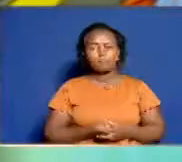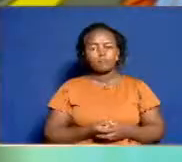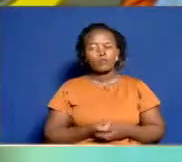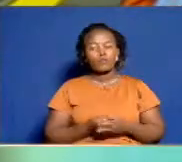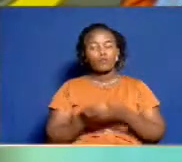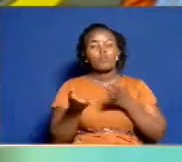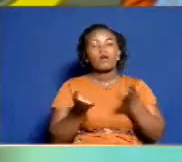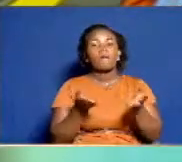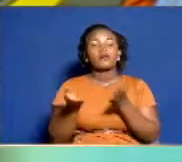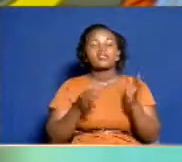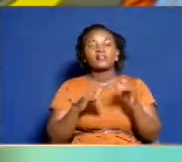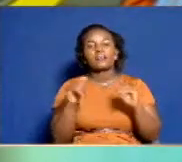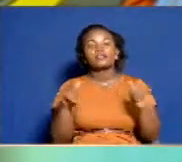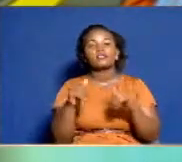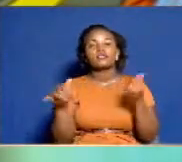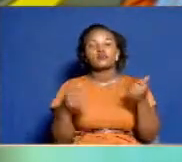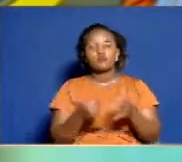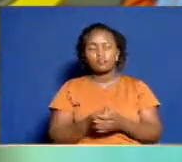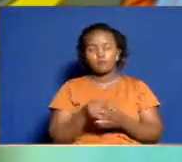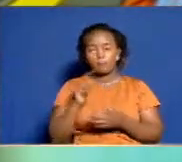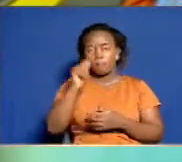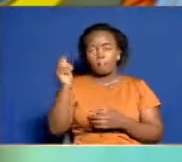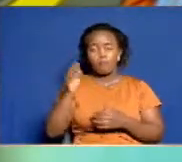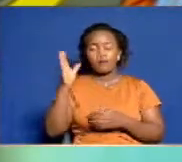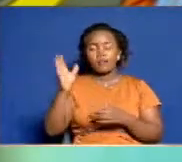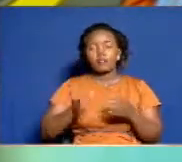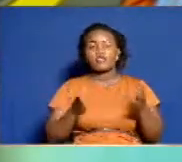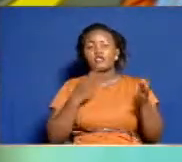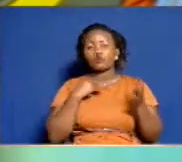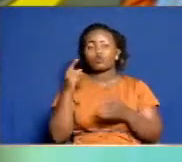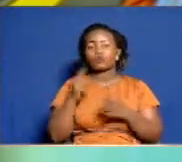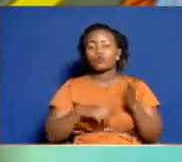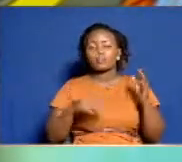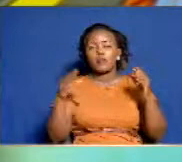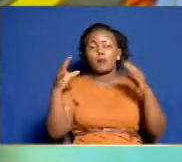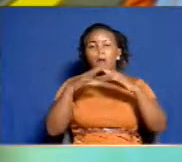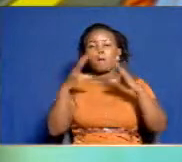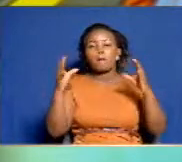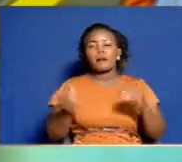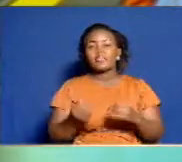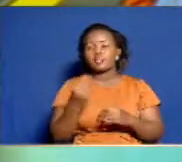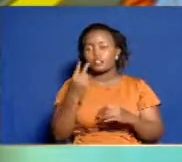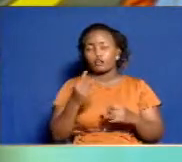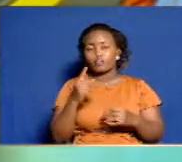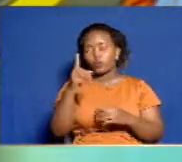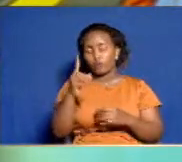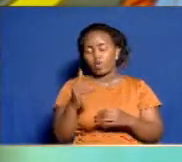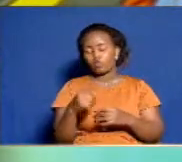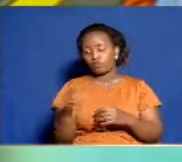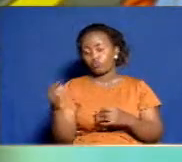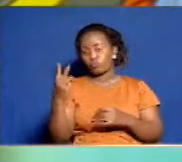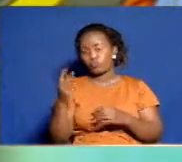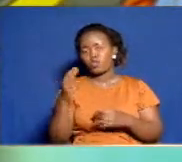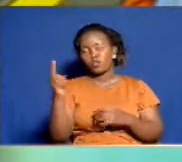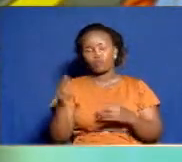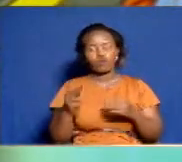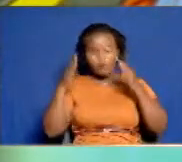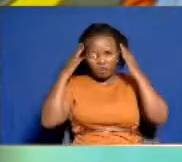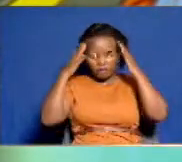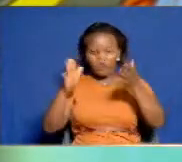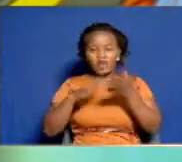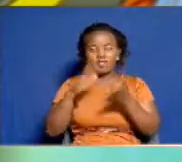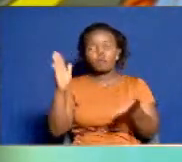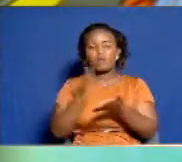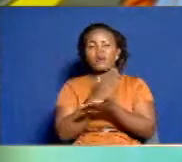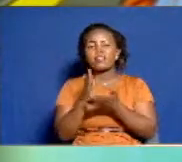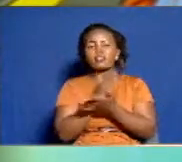In business, Kenyans want the 2021-2022 budget to prioritize socio-economic sectors in a bid to cushion them